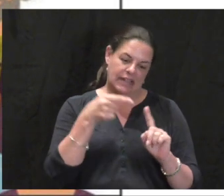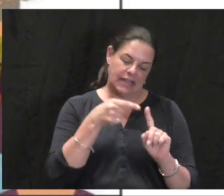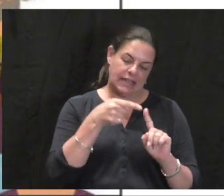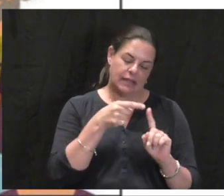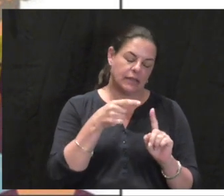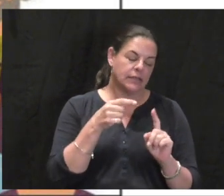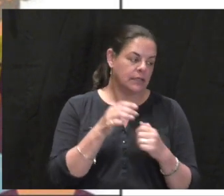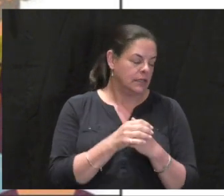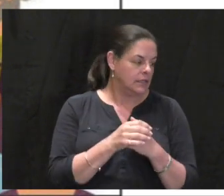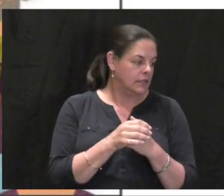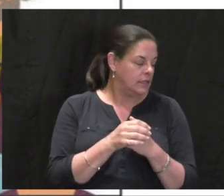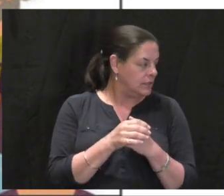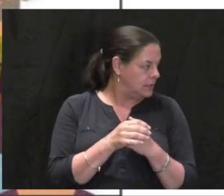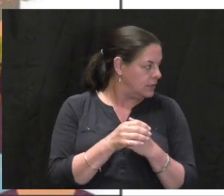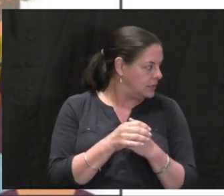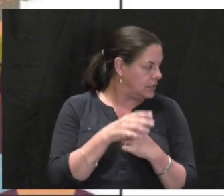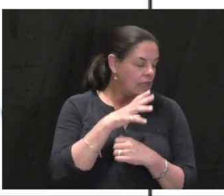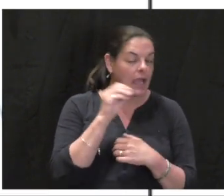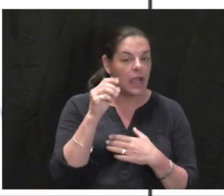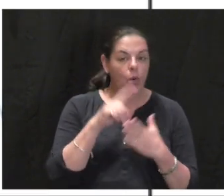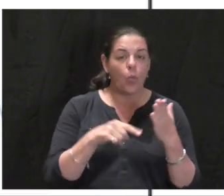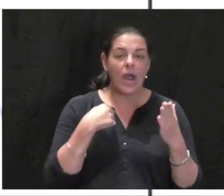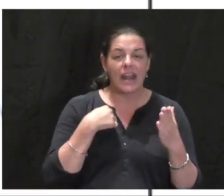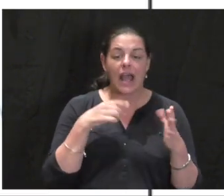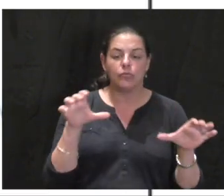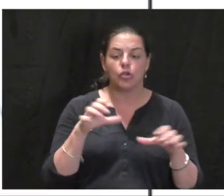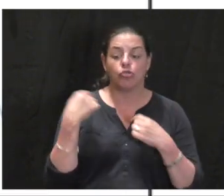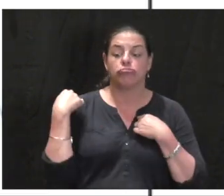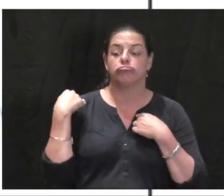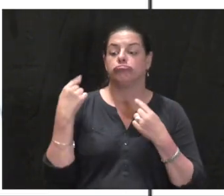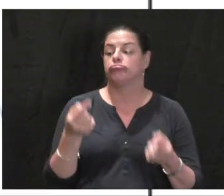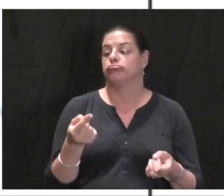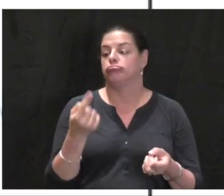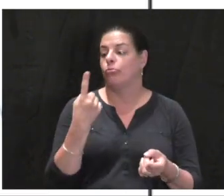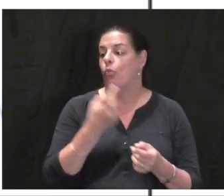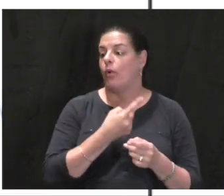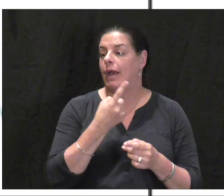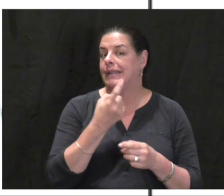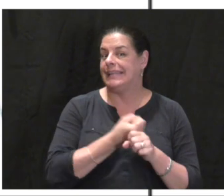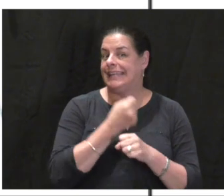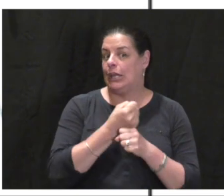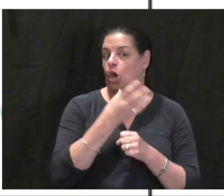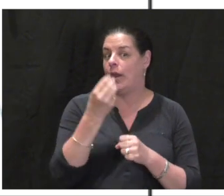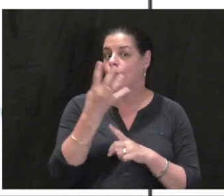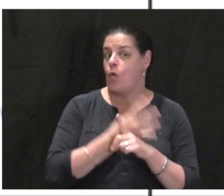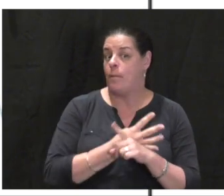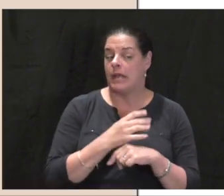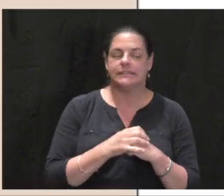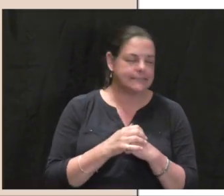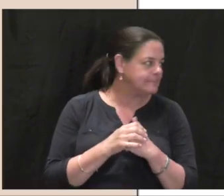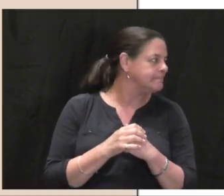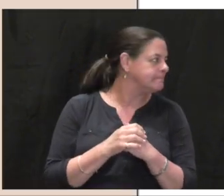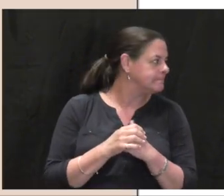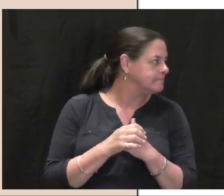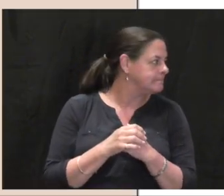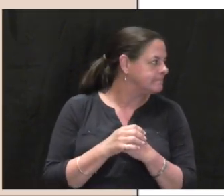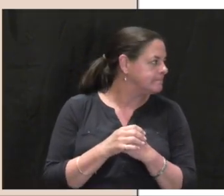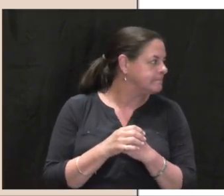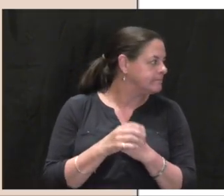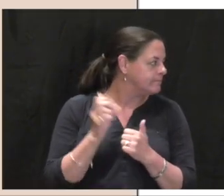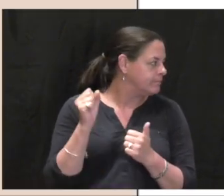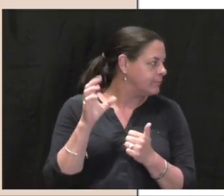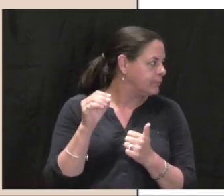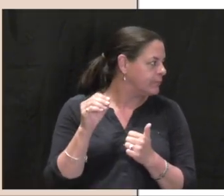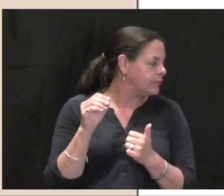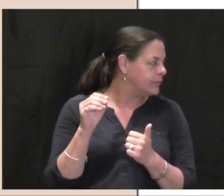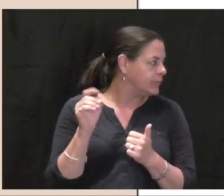So where we are, so background. So sometimes I find it's helpful to give people context. I often get the look or the question, where'd you come from? Where did they find you?